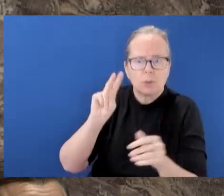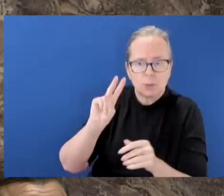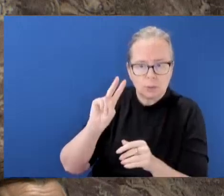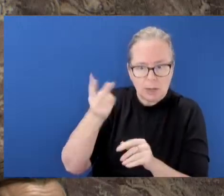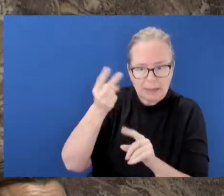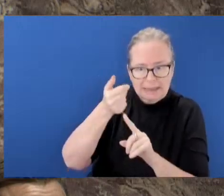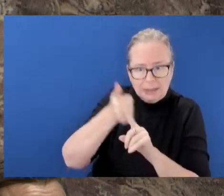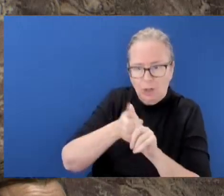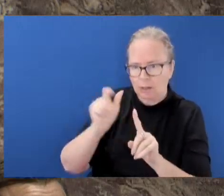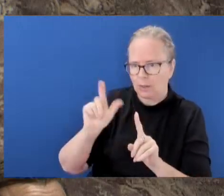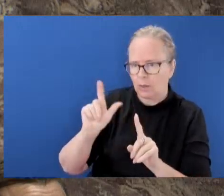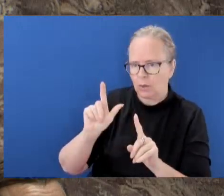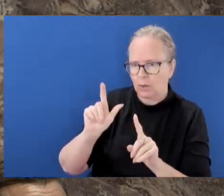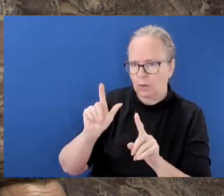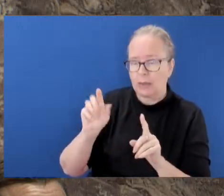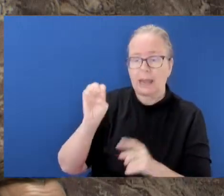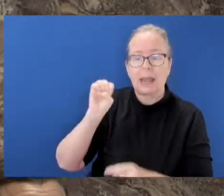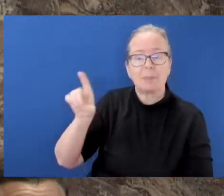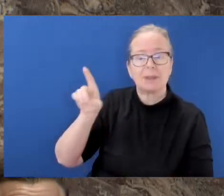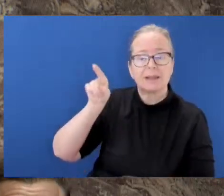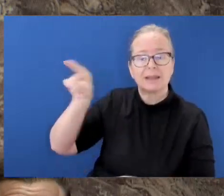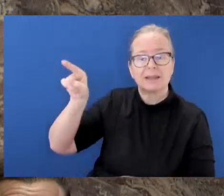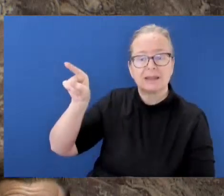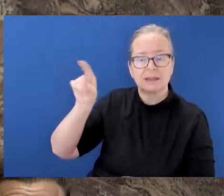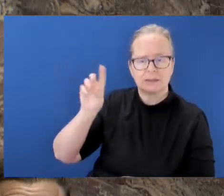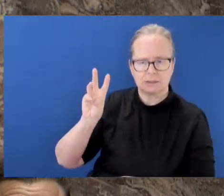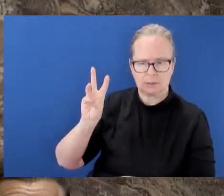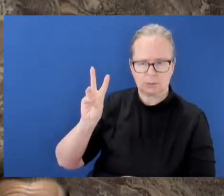cents per litre cheaper today.